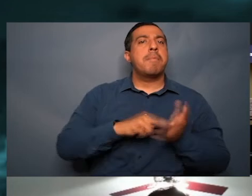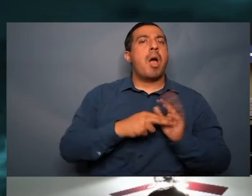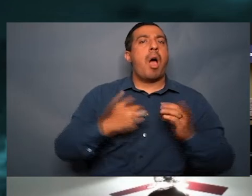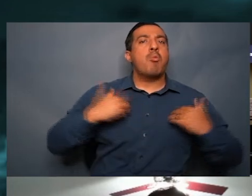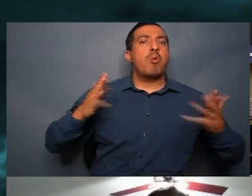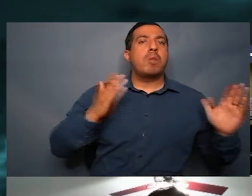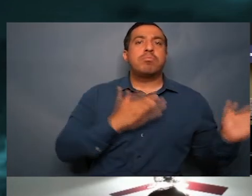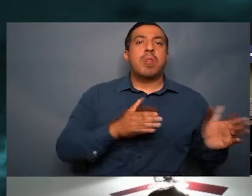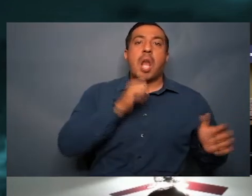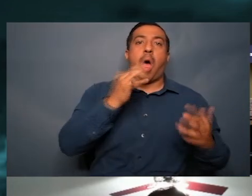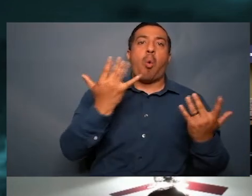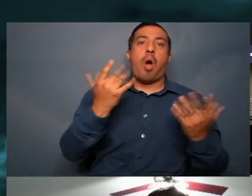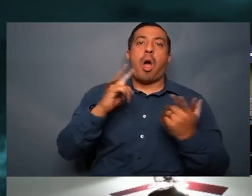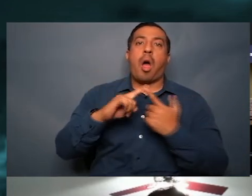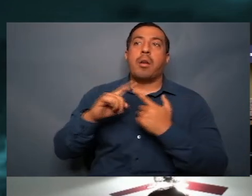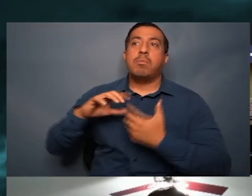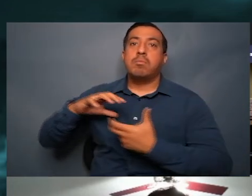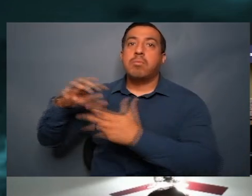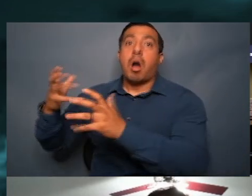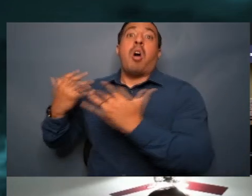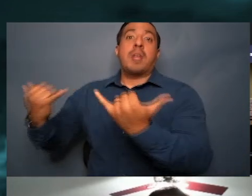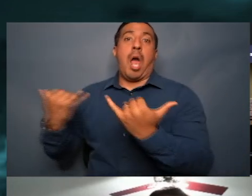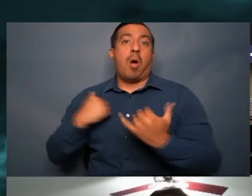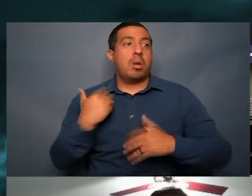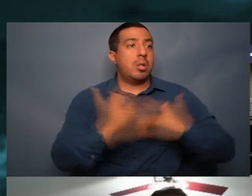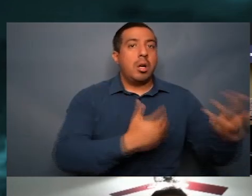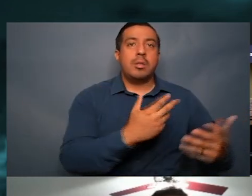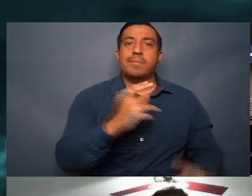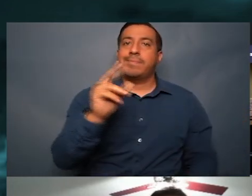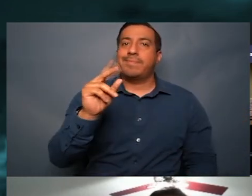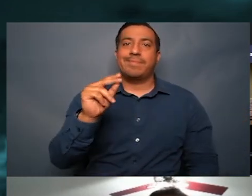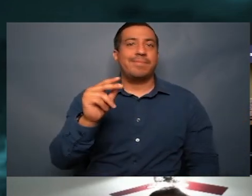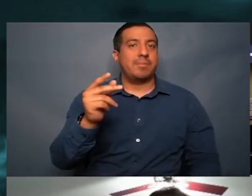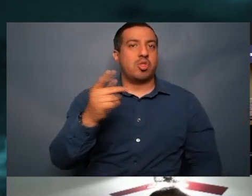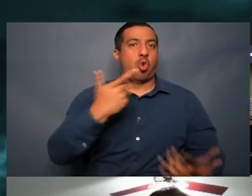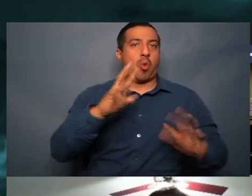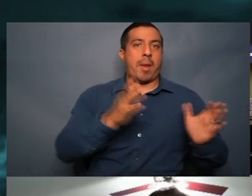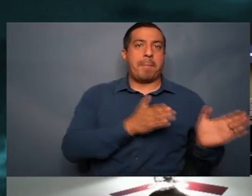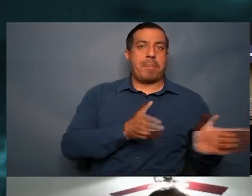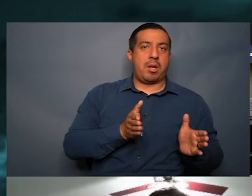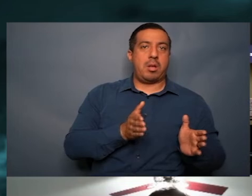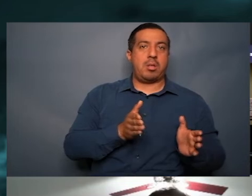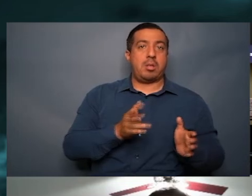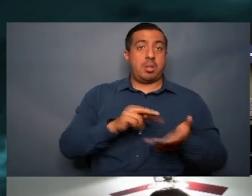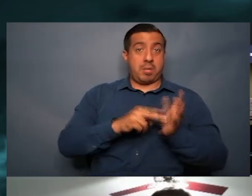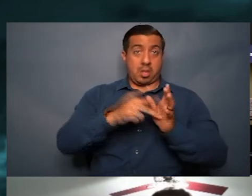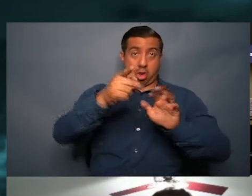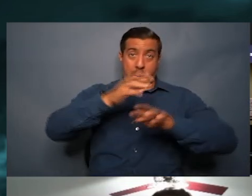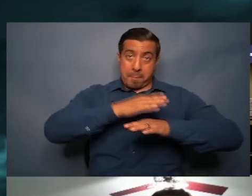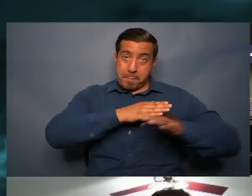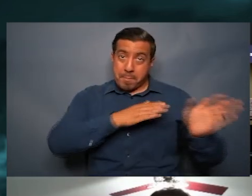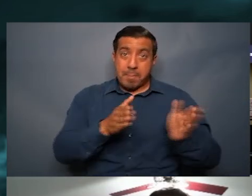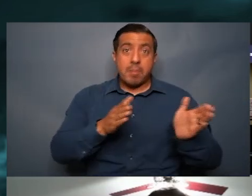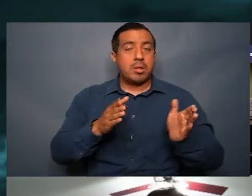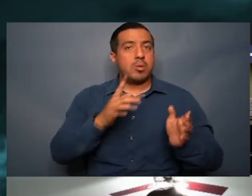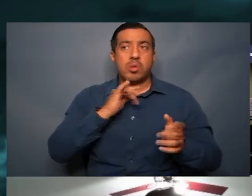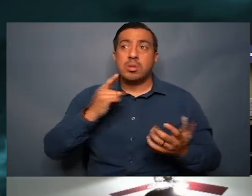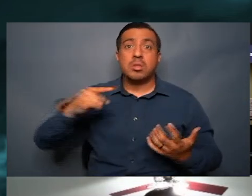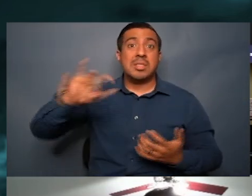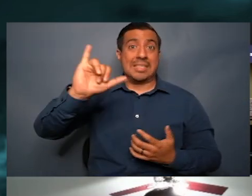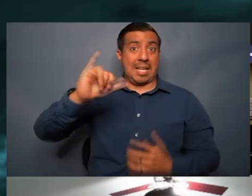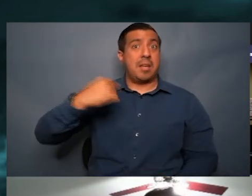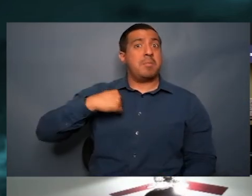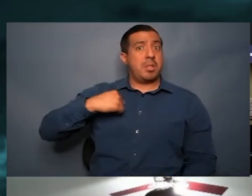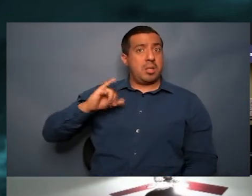quickly and not waiting for something to happen and then acting at that point. So being prepared is something for all of us. In fact, including